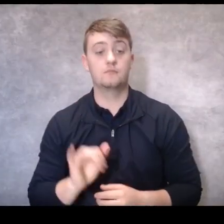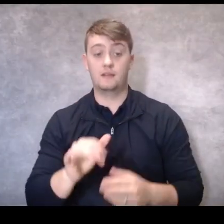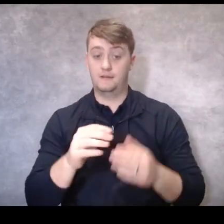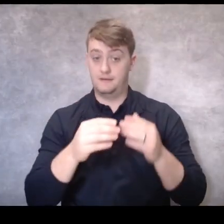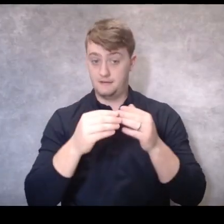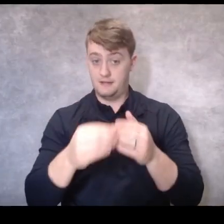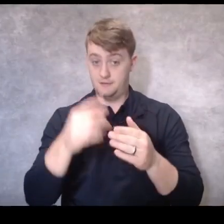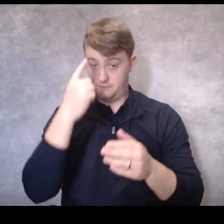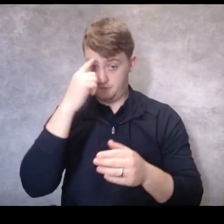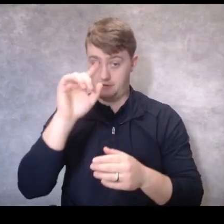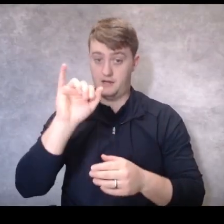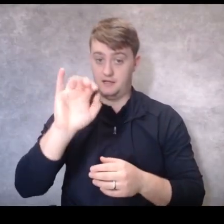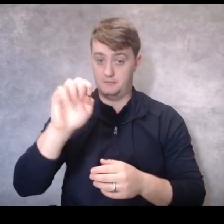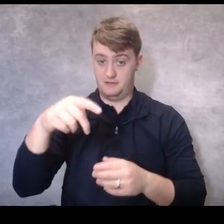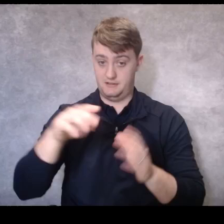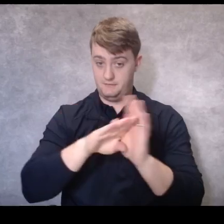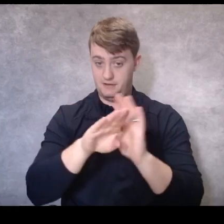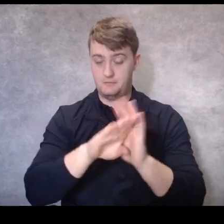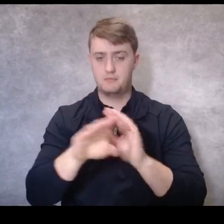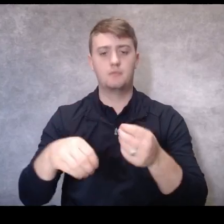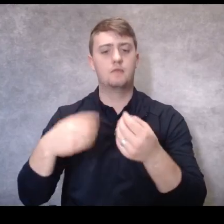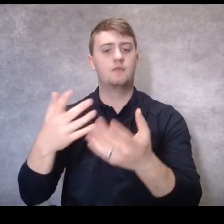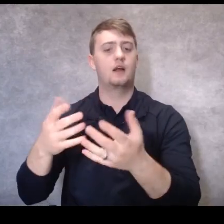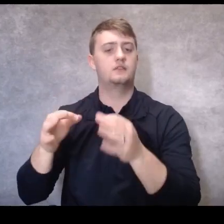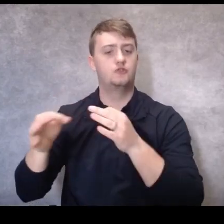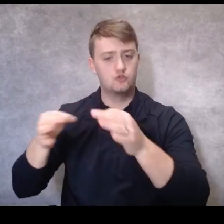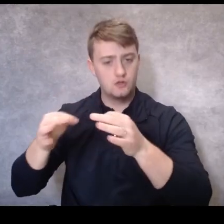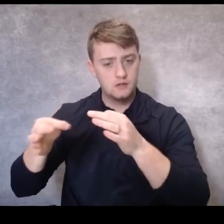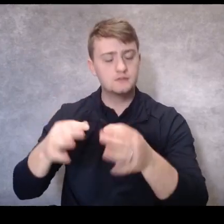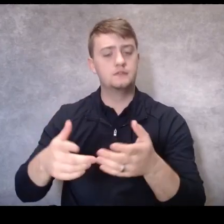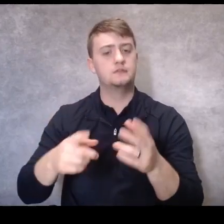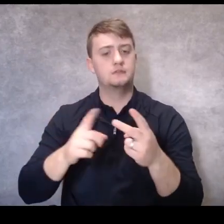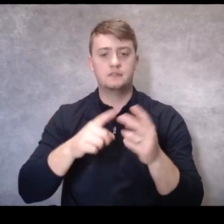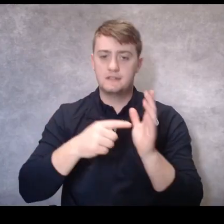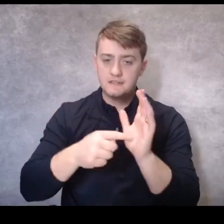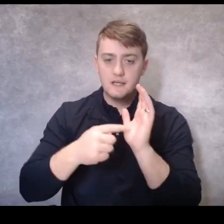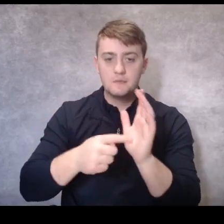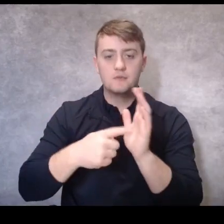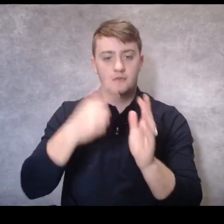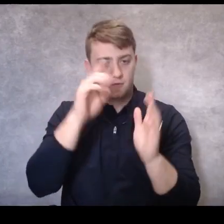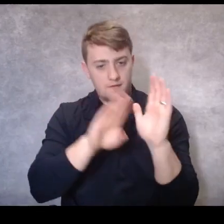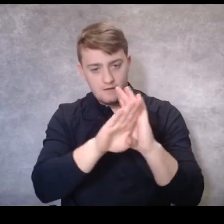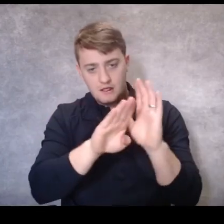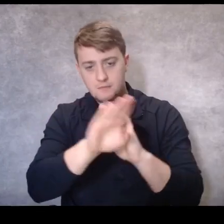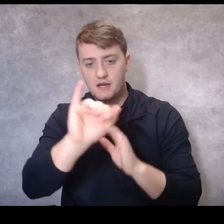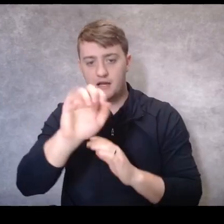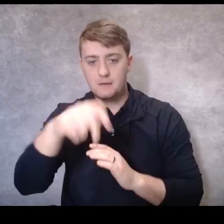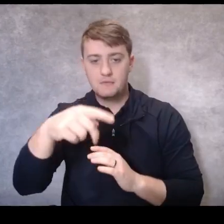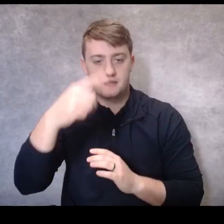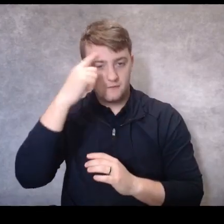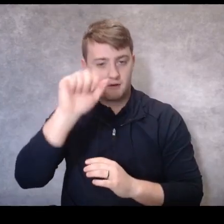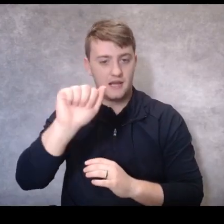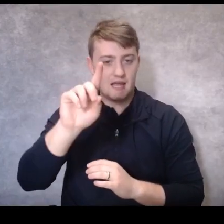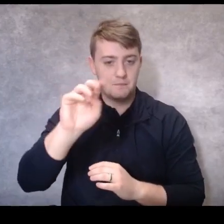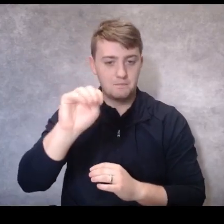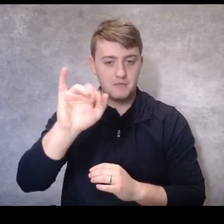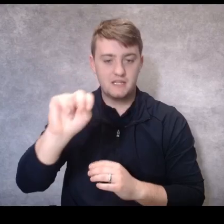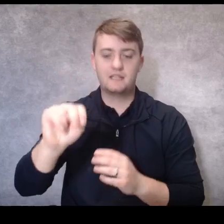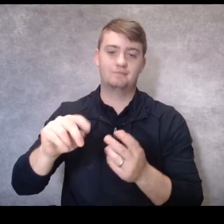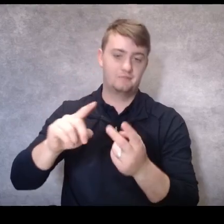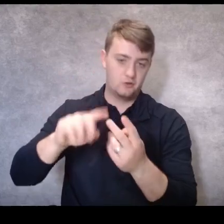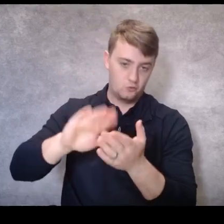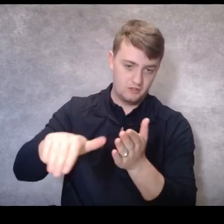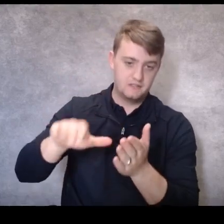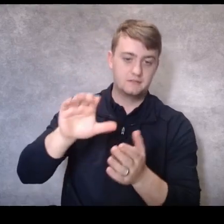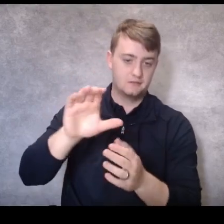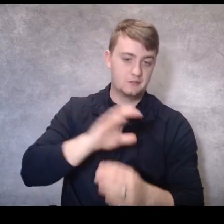The Guidance for IEP Development document provides instructions and examples for developing IEPs for Admission and Release